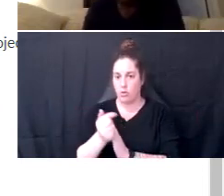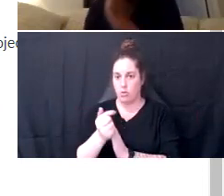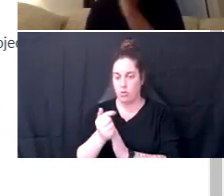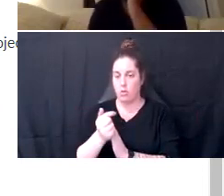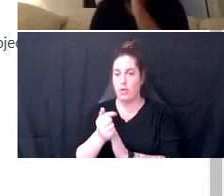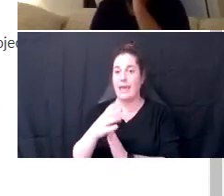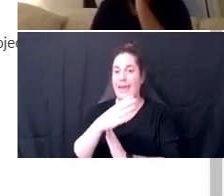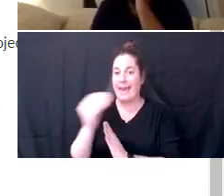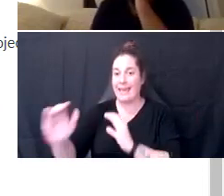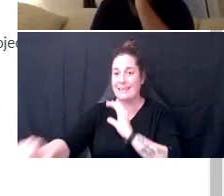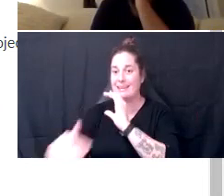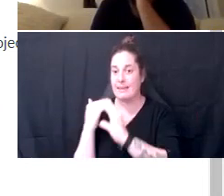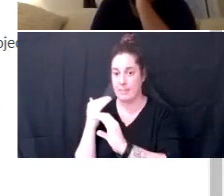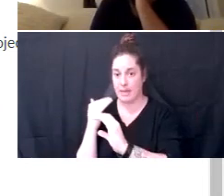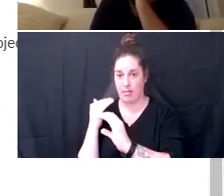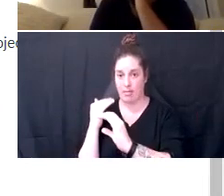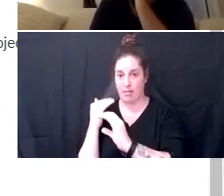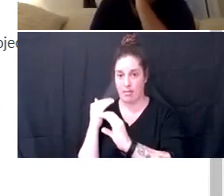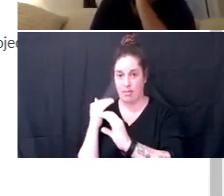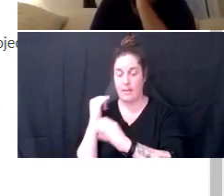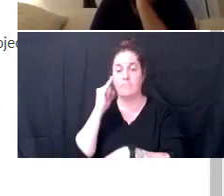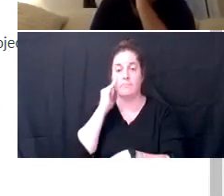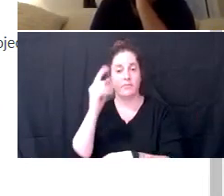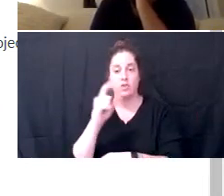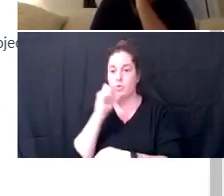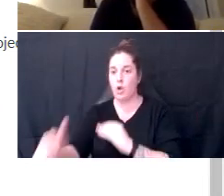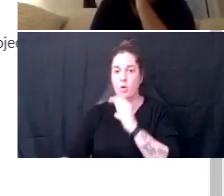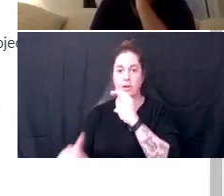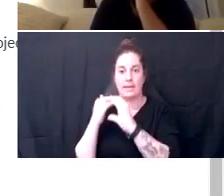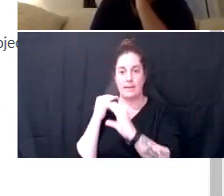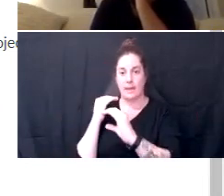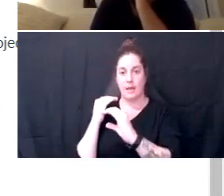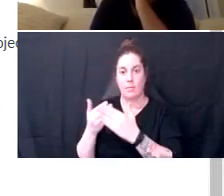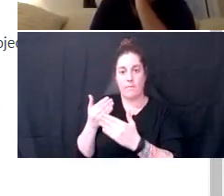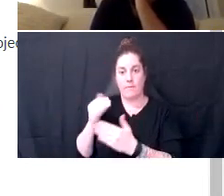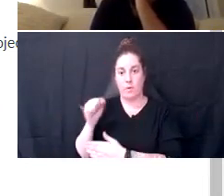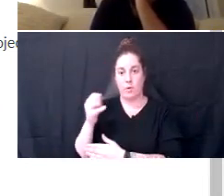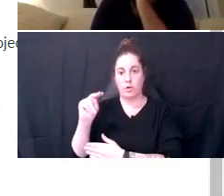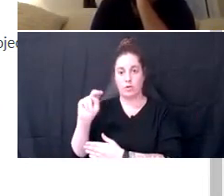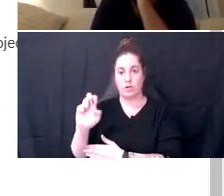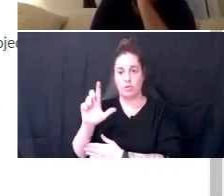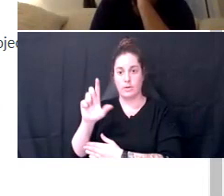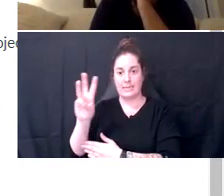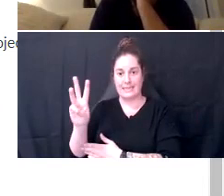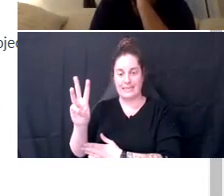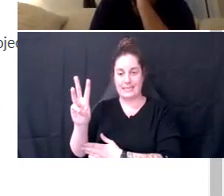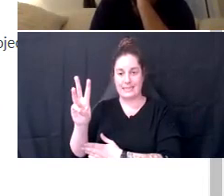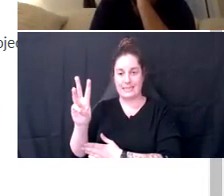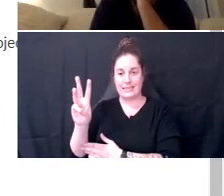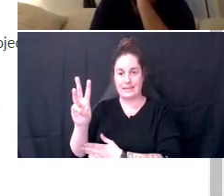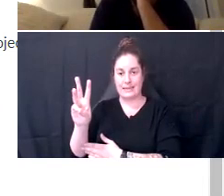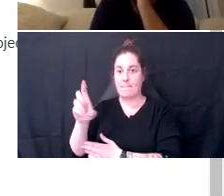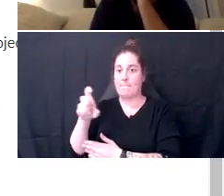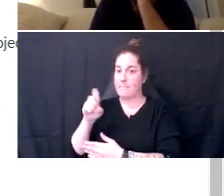that deadline, you automatically lose 20 points off the project. You must be working with an article that's